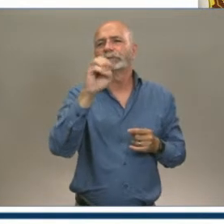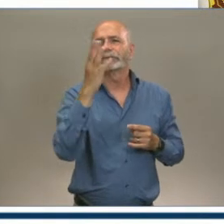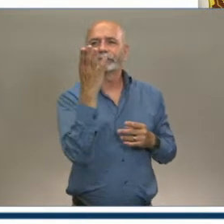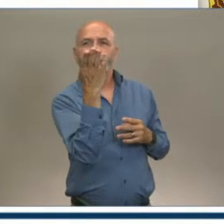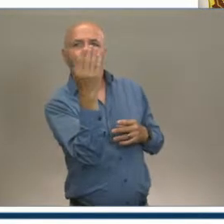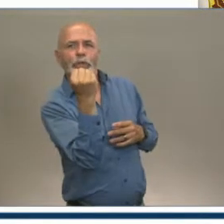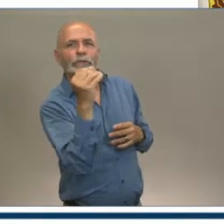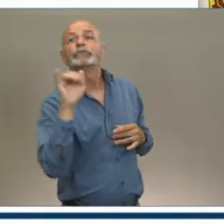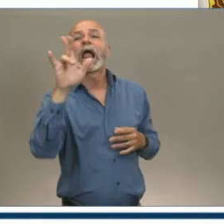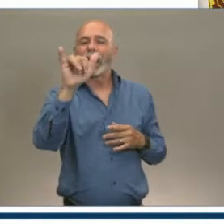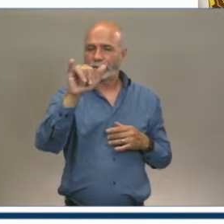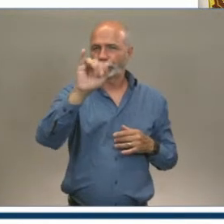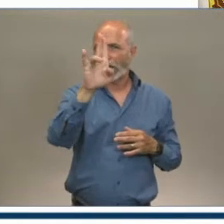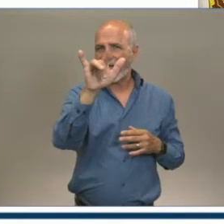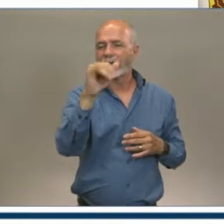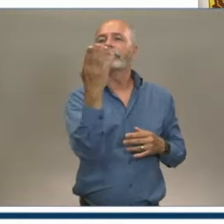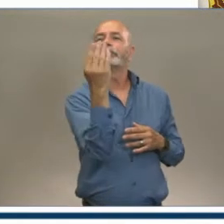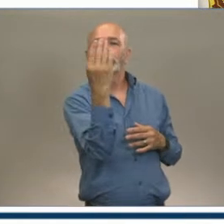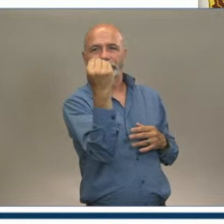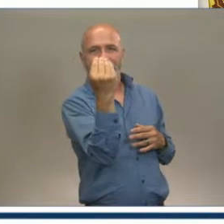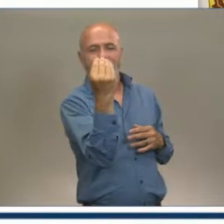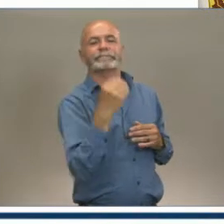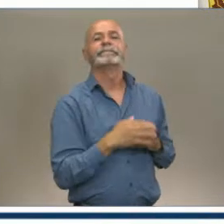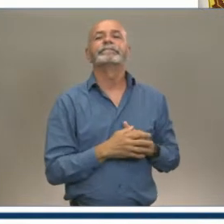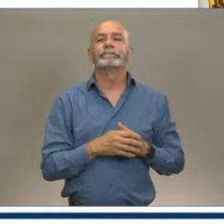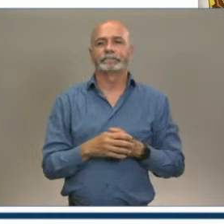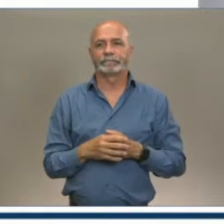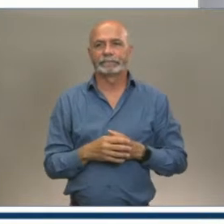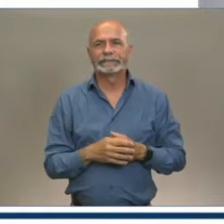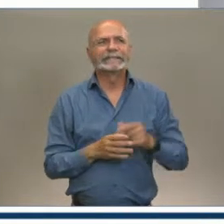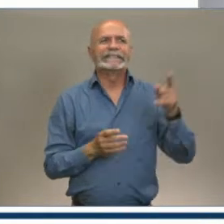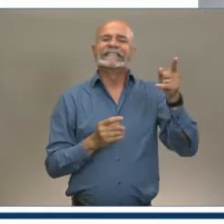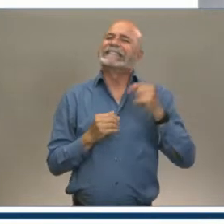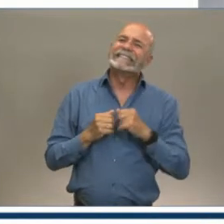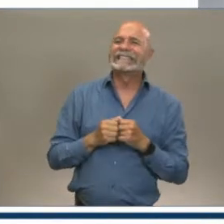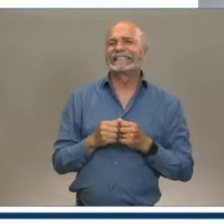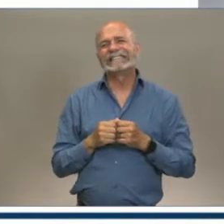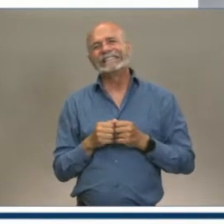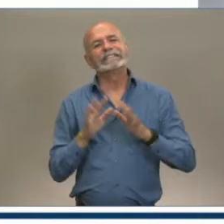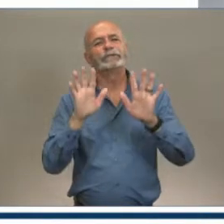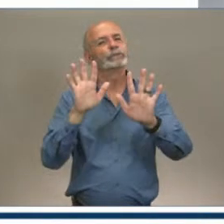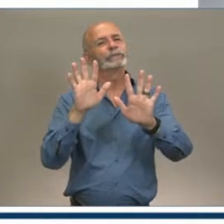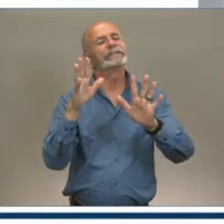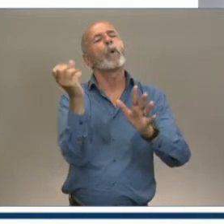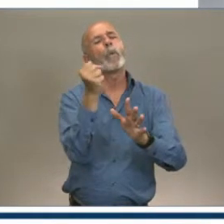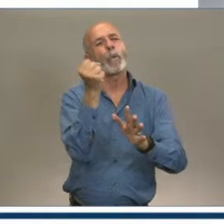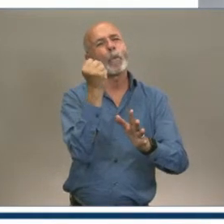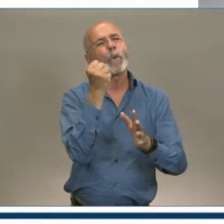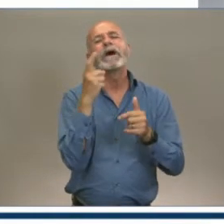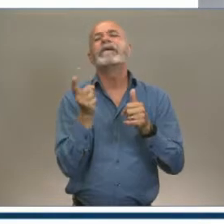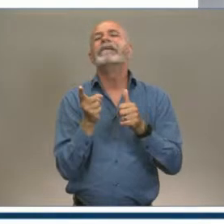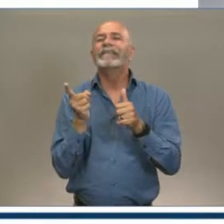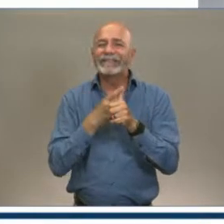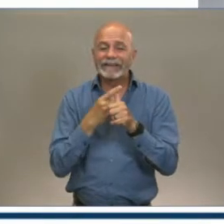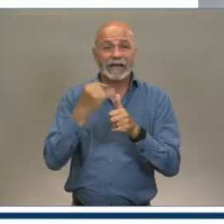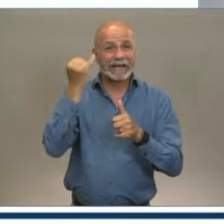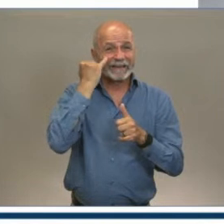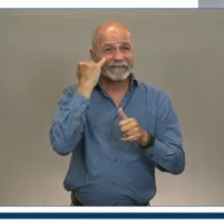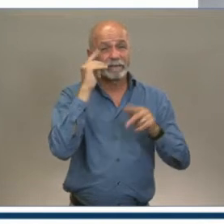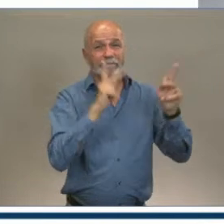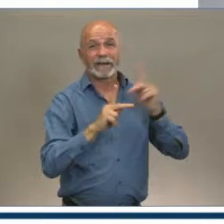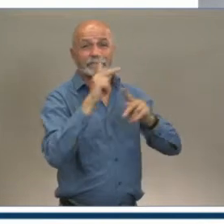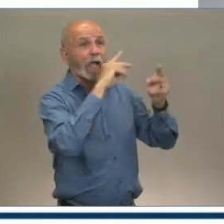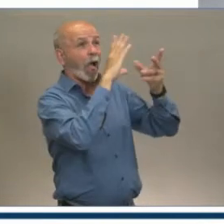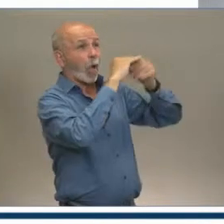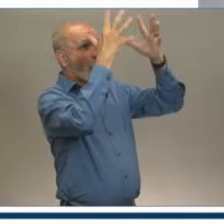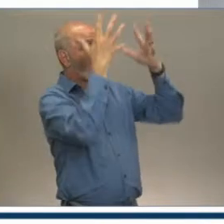of reopening? It could. We're looking at trying to provide certainty. If those people want to travel